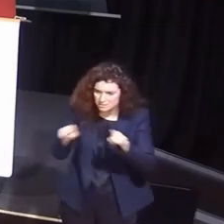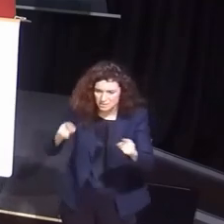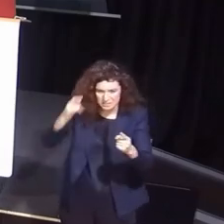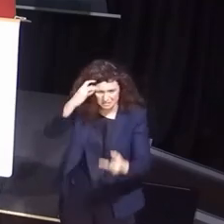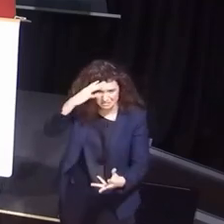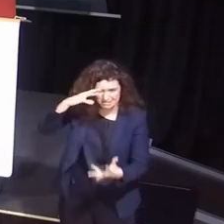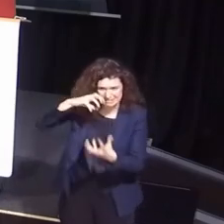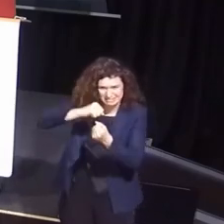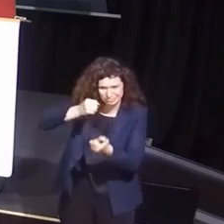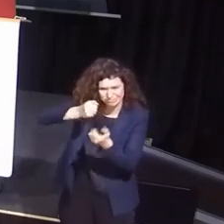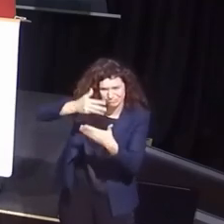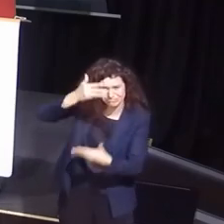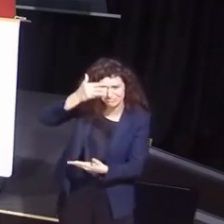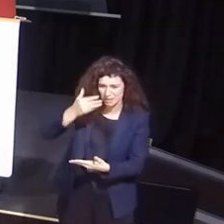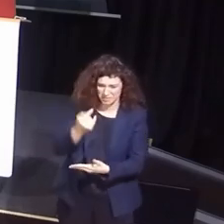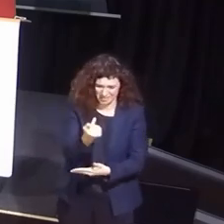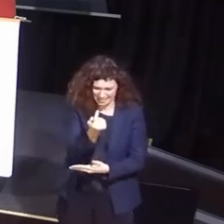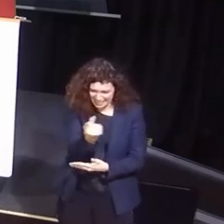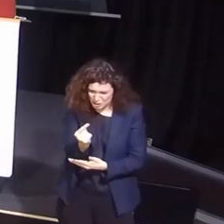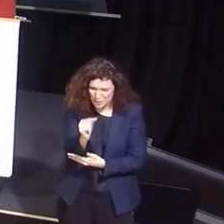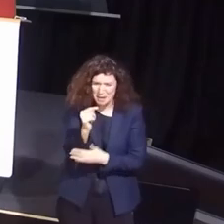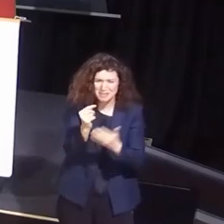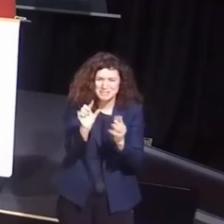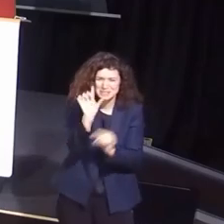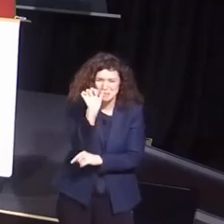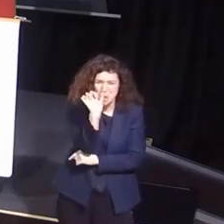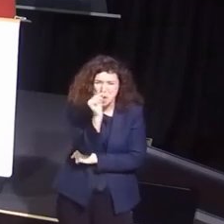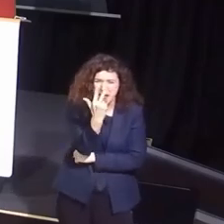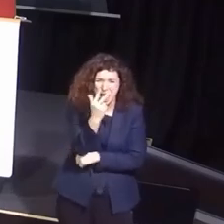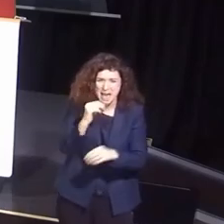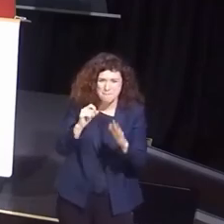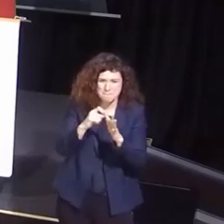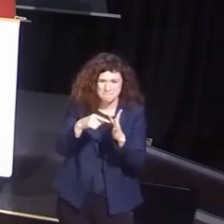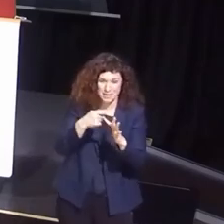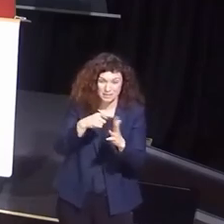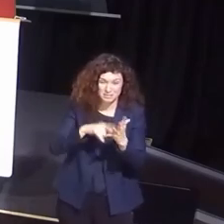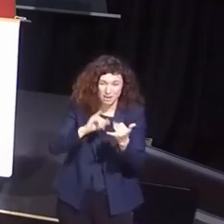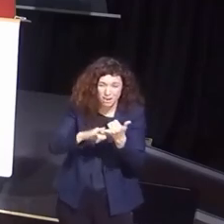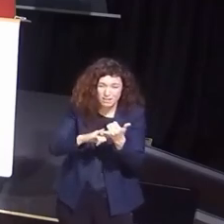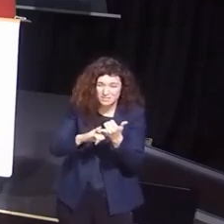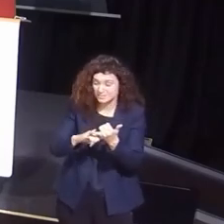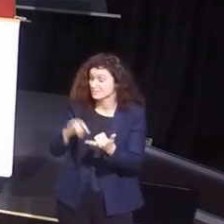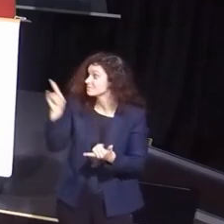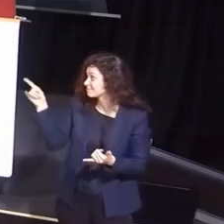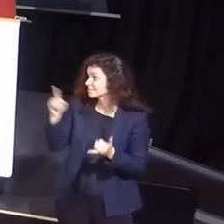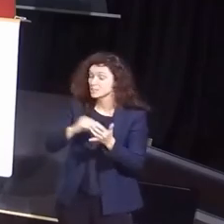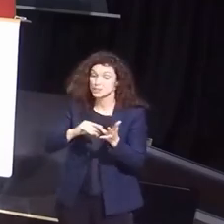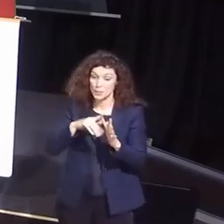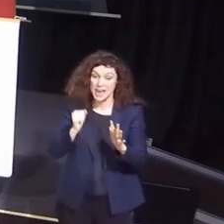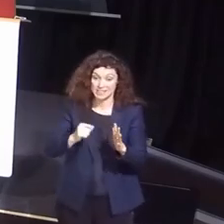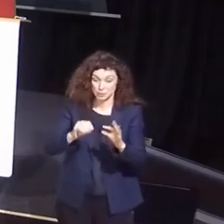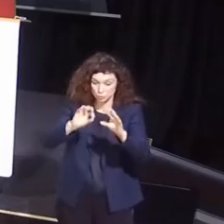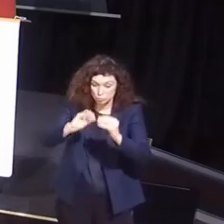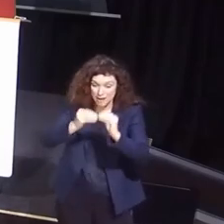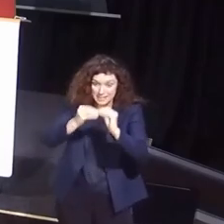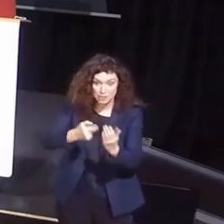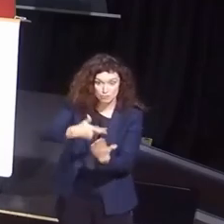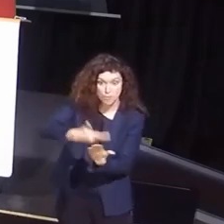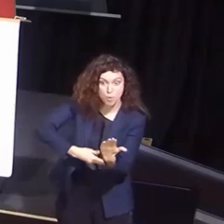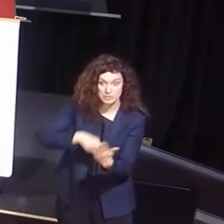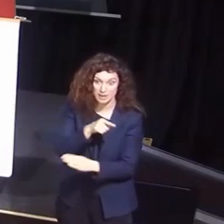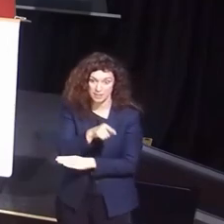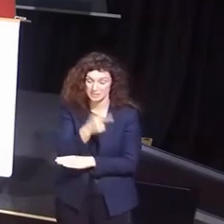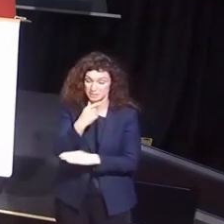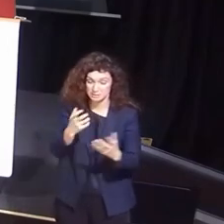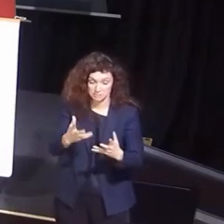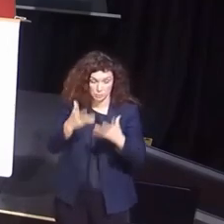because they're all like 8 pixels. But like, I had to make a port for that. Right. Like, people were like, this is overwhelming. Right, and I was also trying to